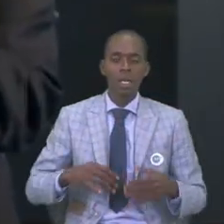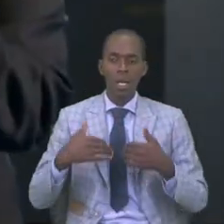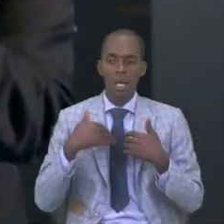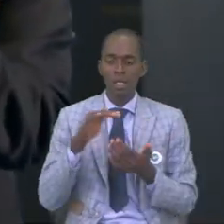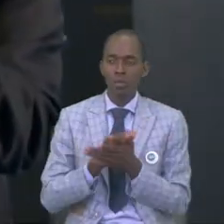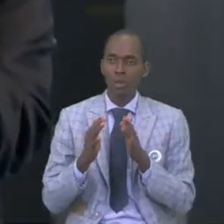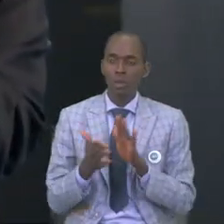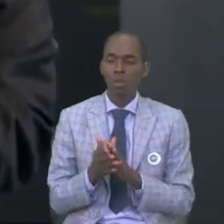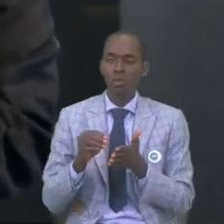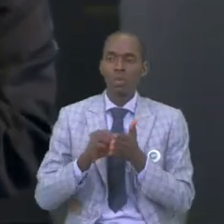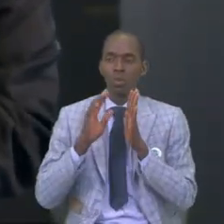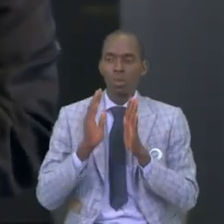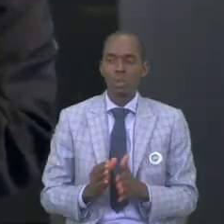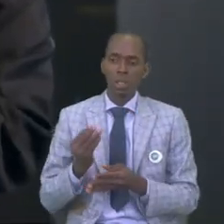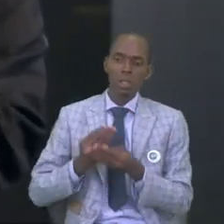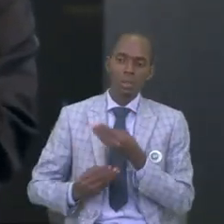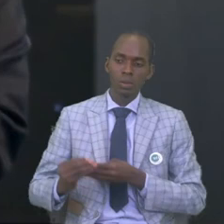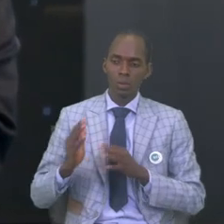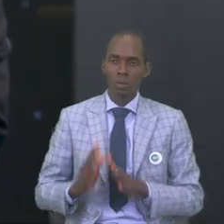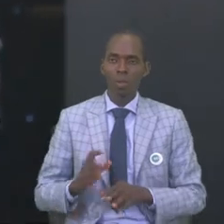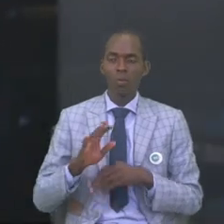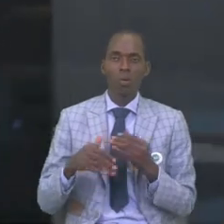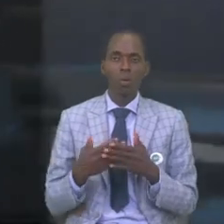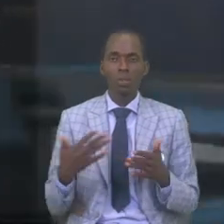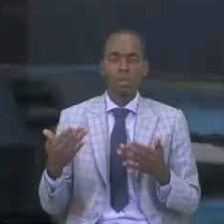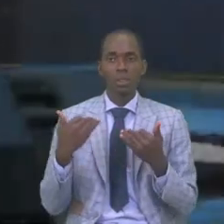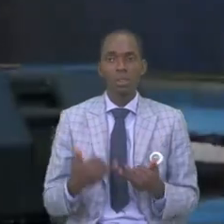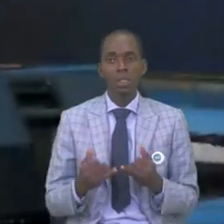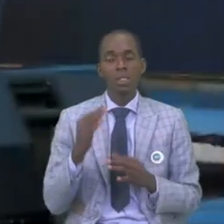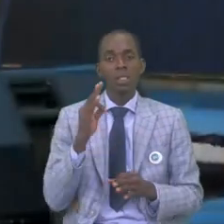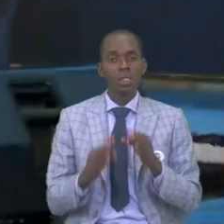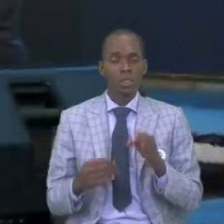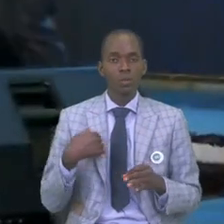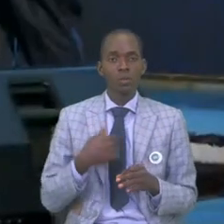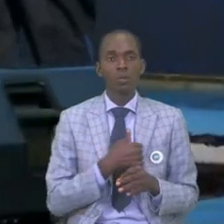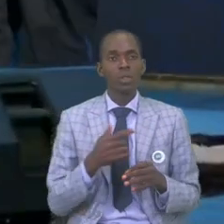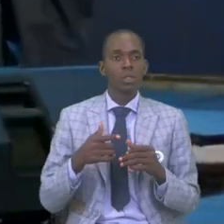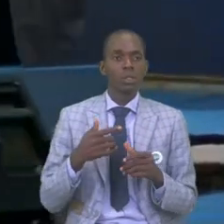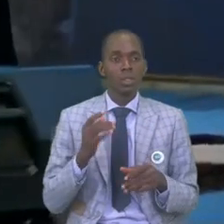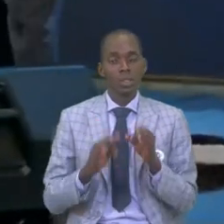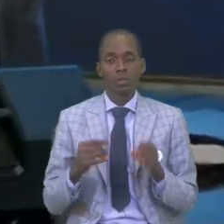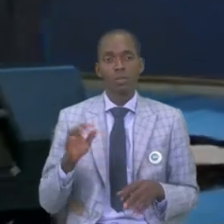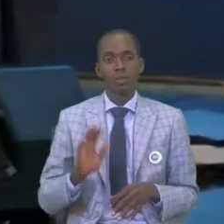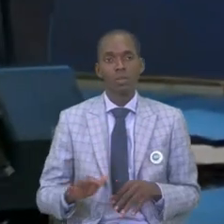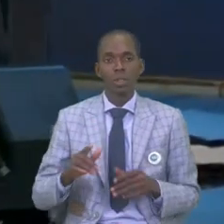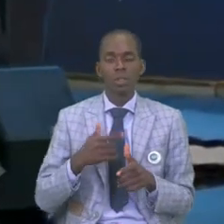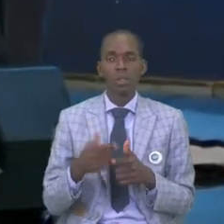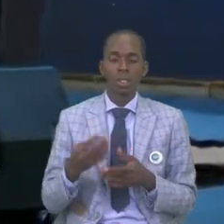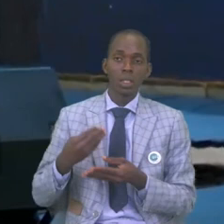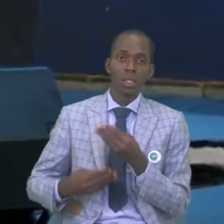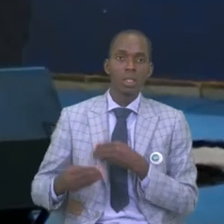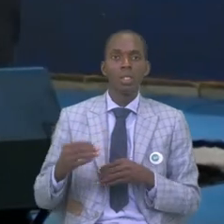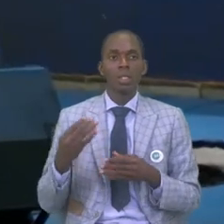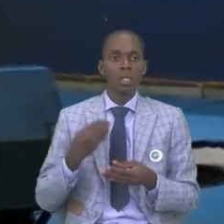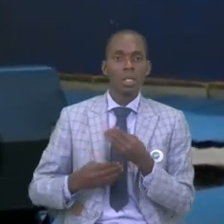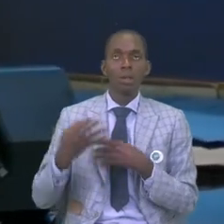all things now, then if we're children, if we're part of the body, we're heirs, heirs of God, and joint